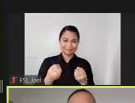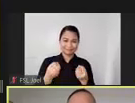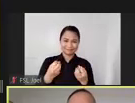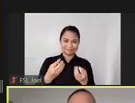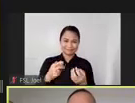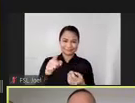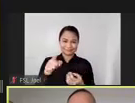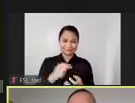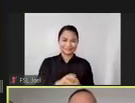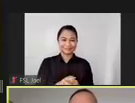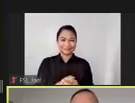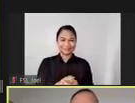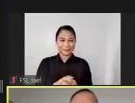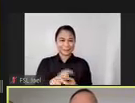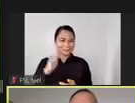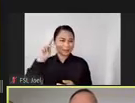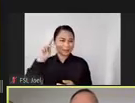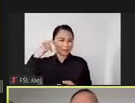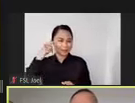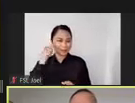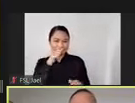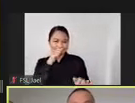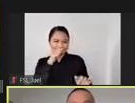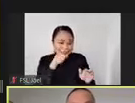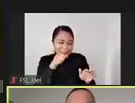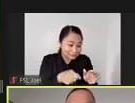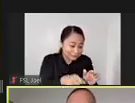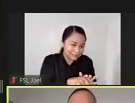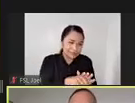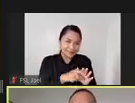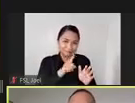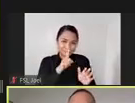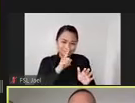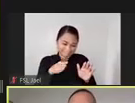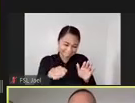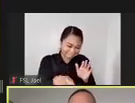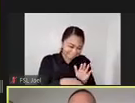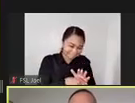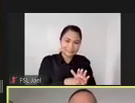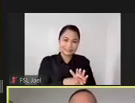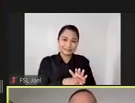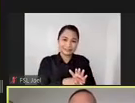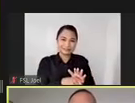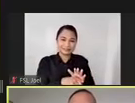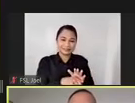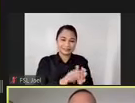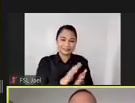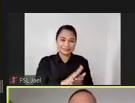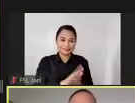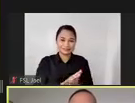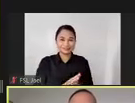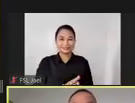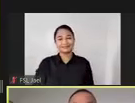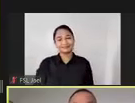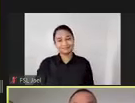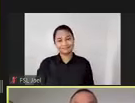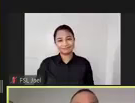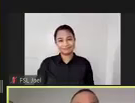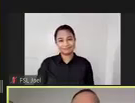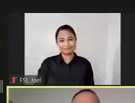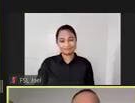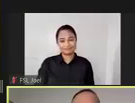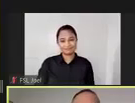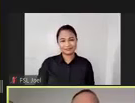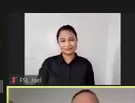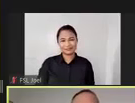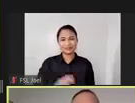progressive communities, but almost unheard of in these far-flung villages. Each school also received a multimedia package consisting